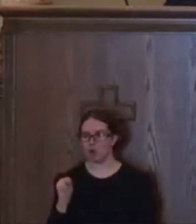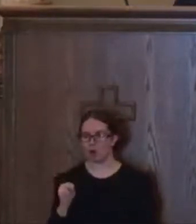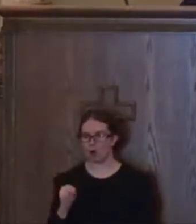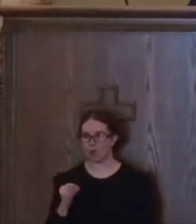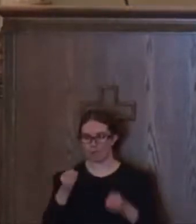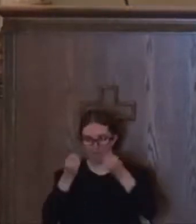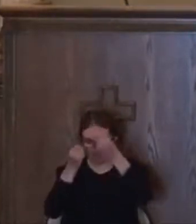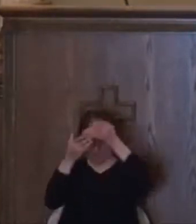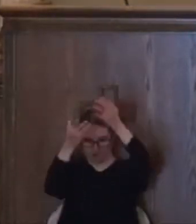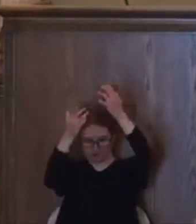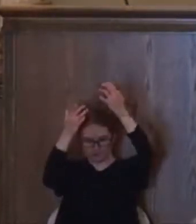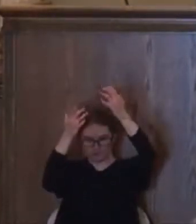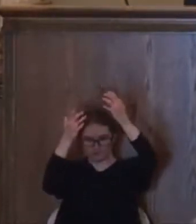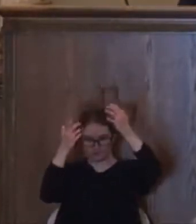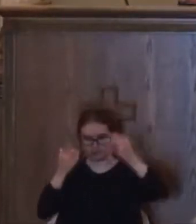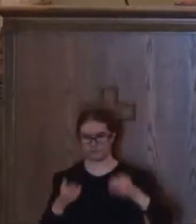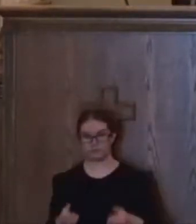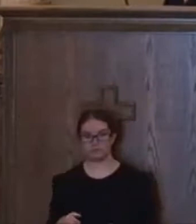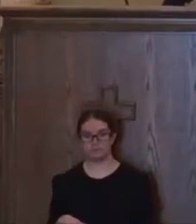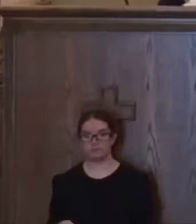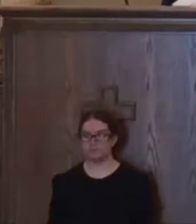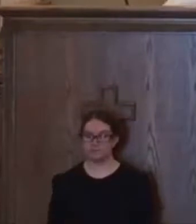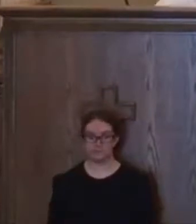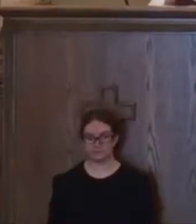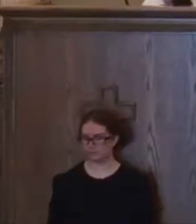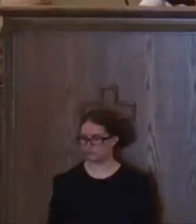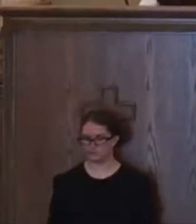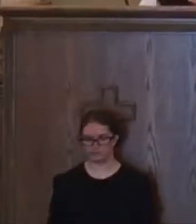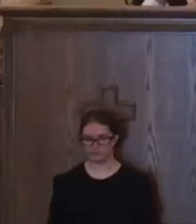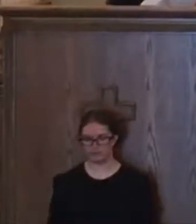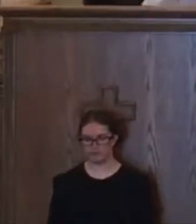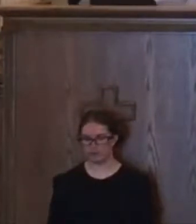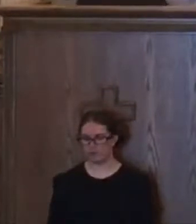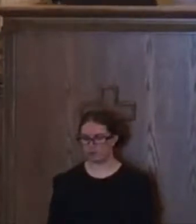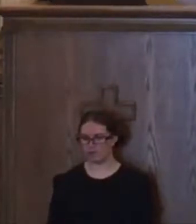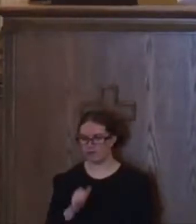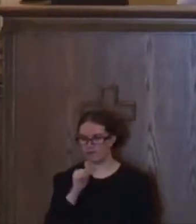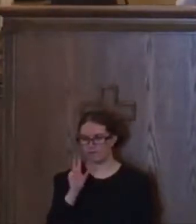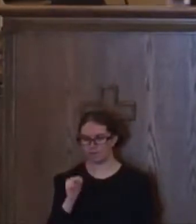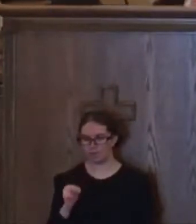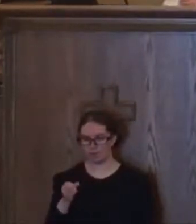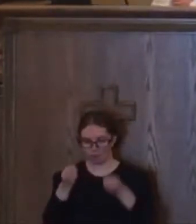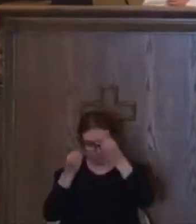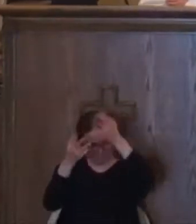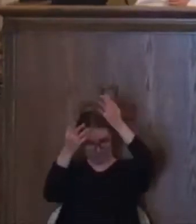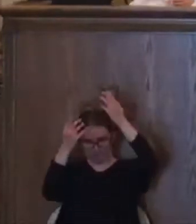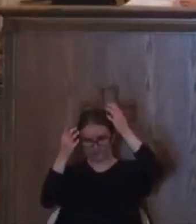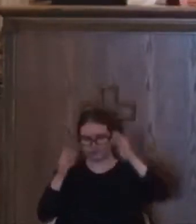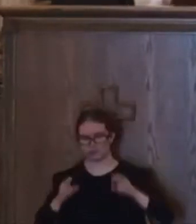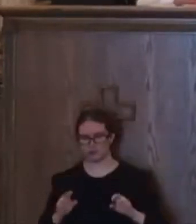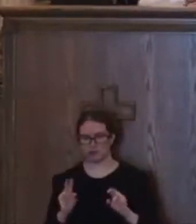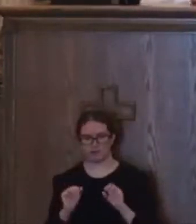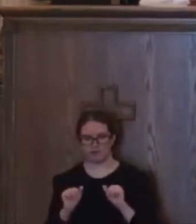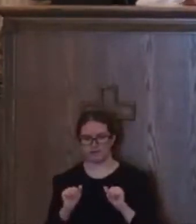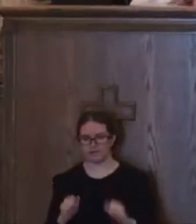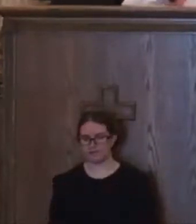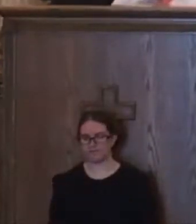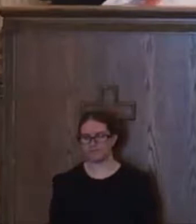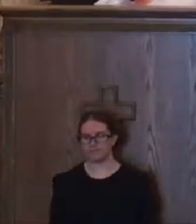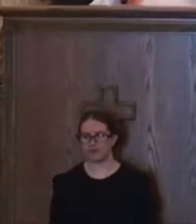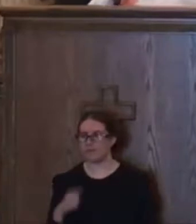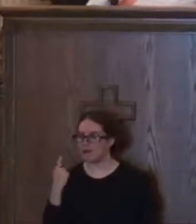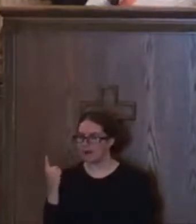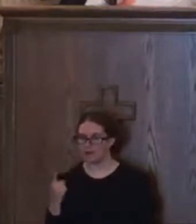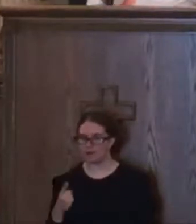God. Uh-oh. When you ain't got a fear of God, you're capable of anything. And not